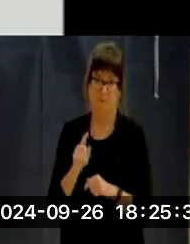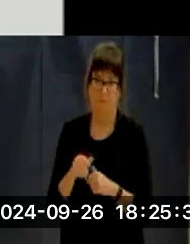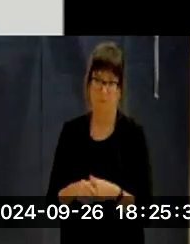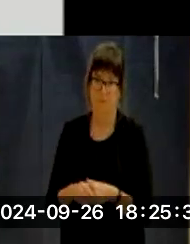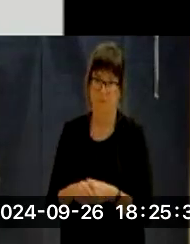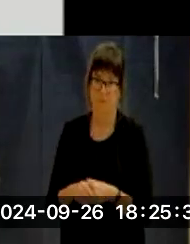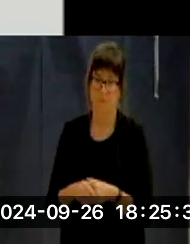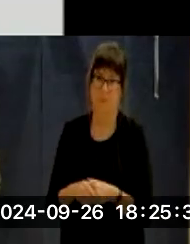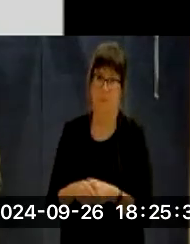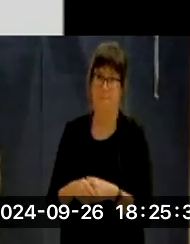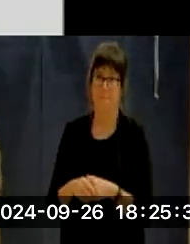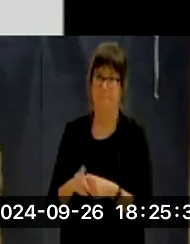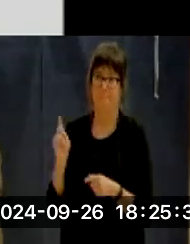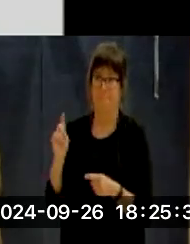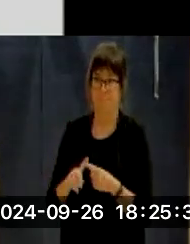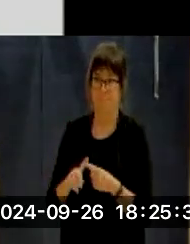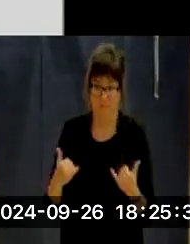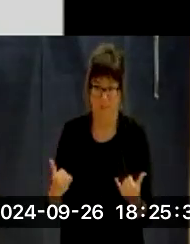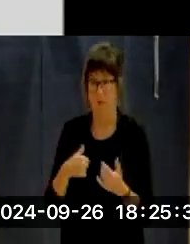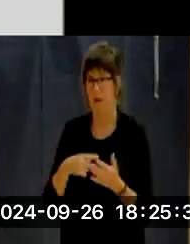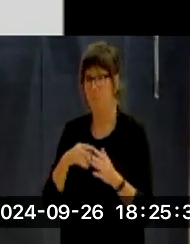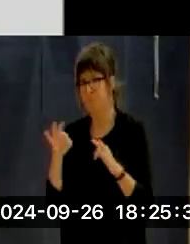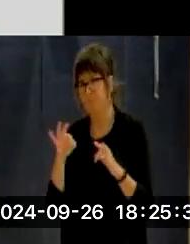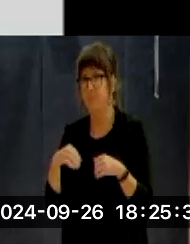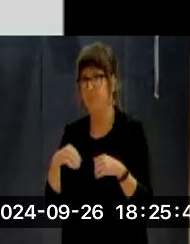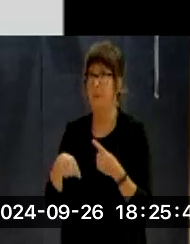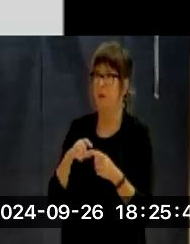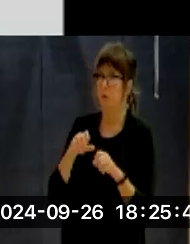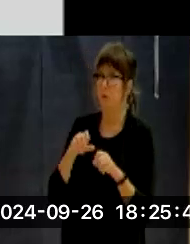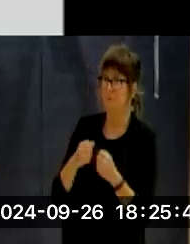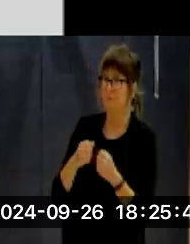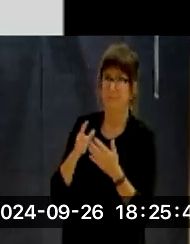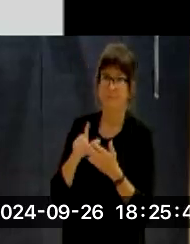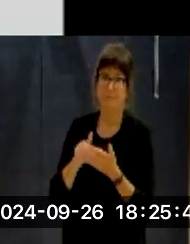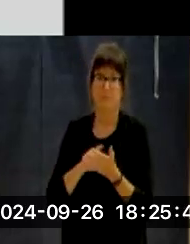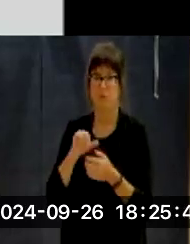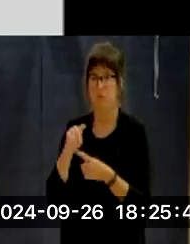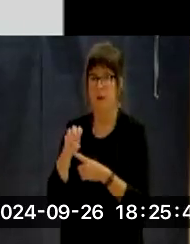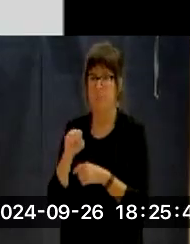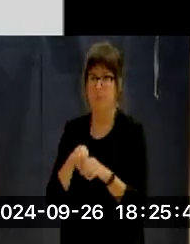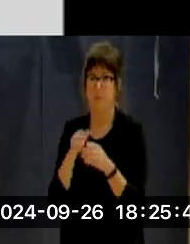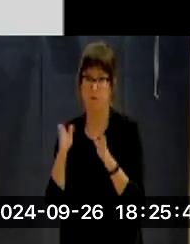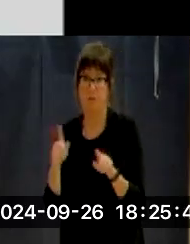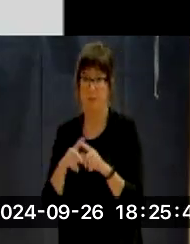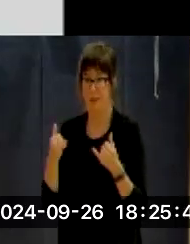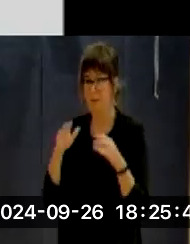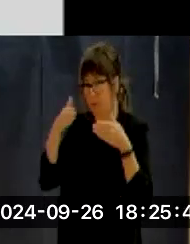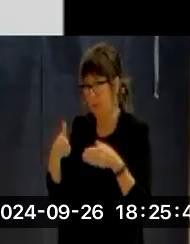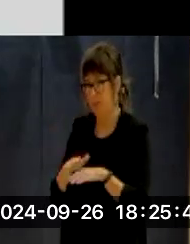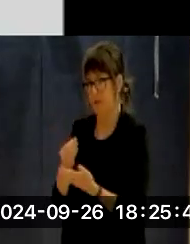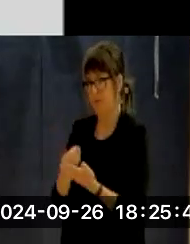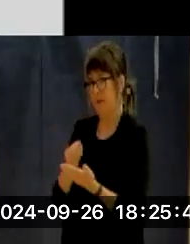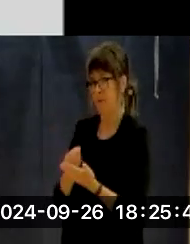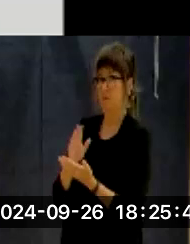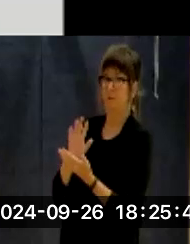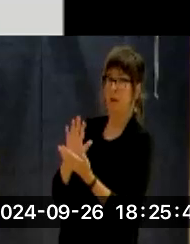Up to this point today, I've talked mostly about crimes in general. Let's focus more now on financial abuse,